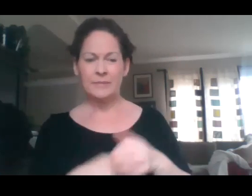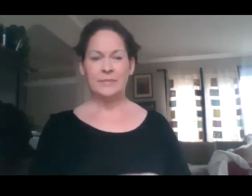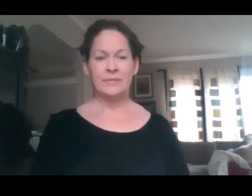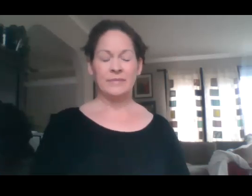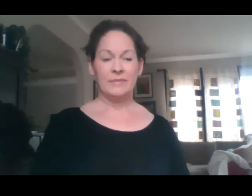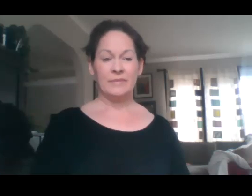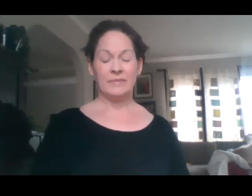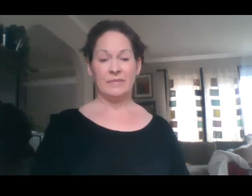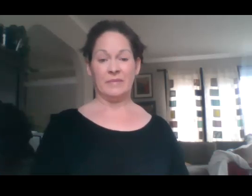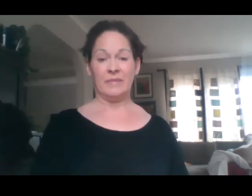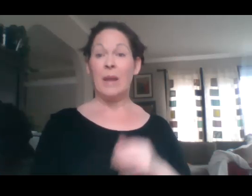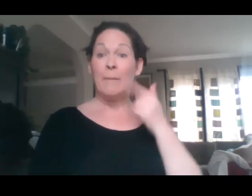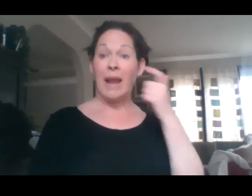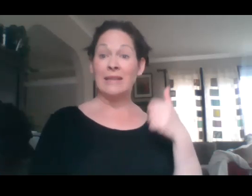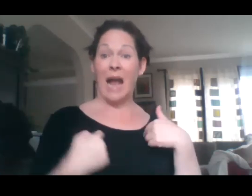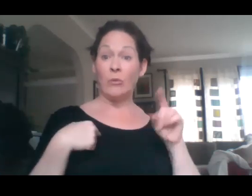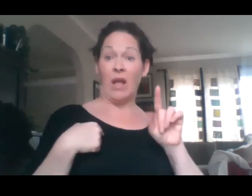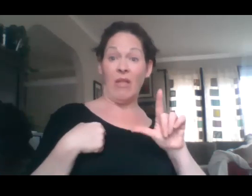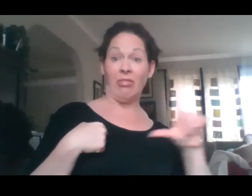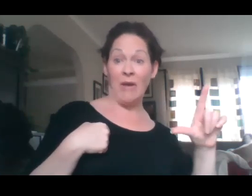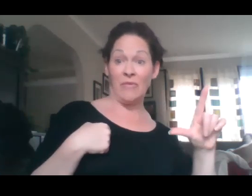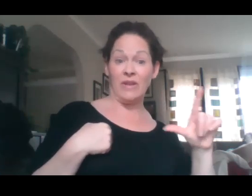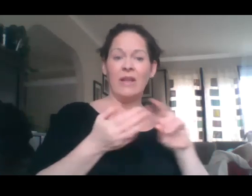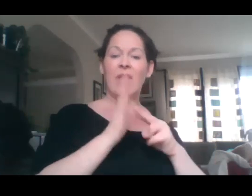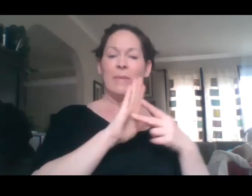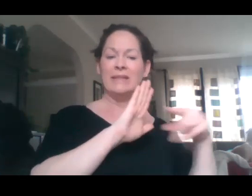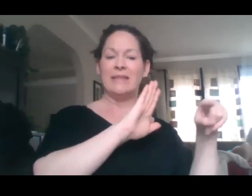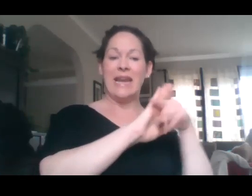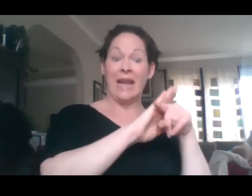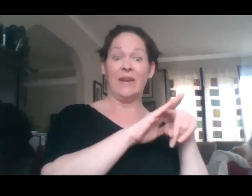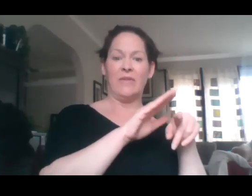was on the left side of this, I take the negative values.